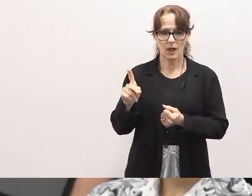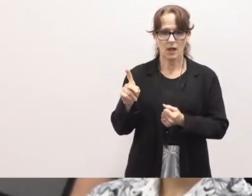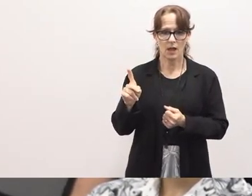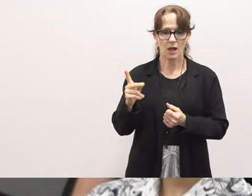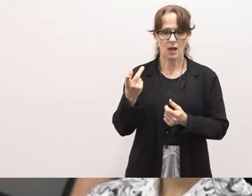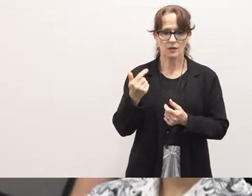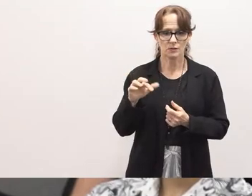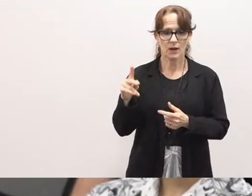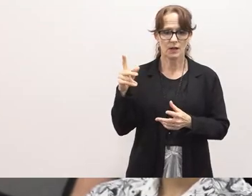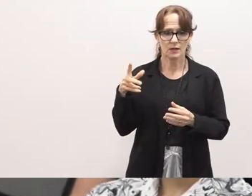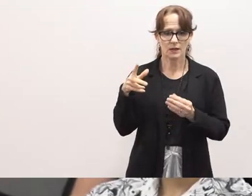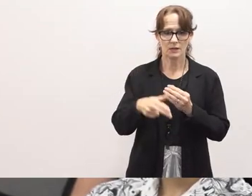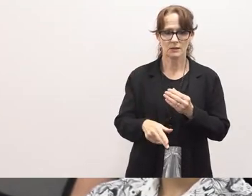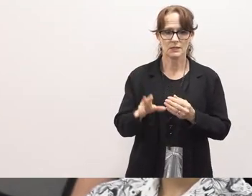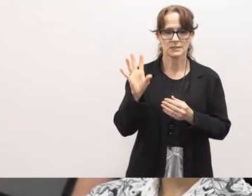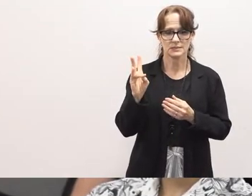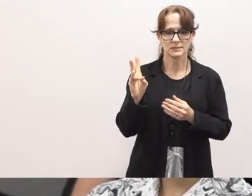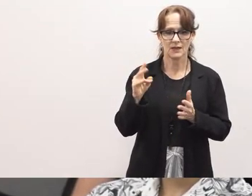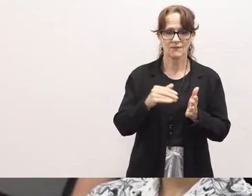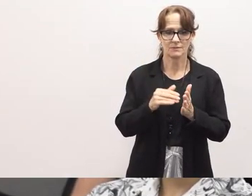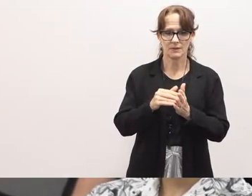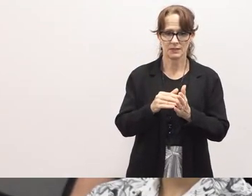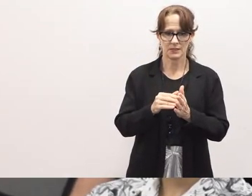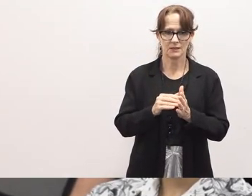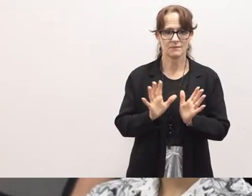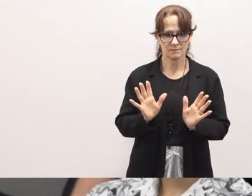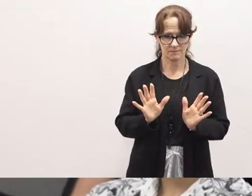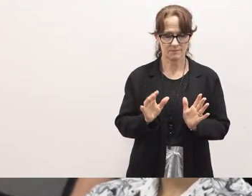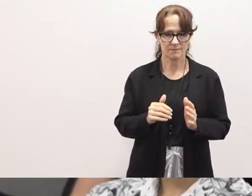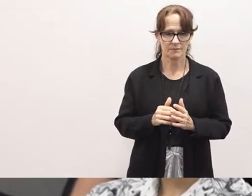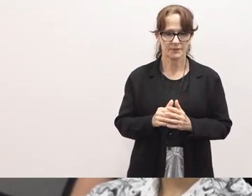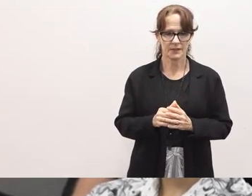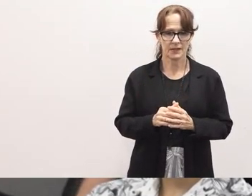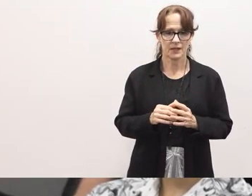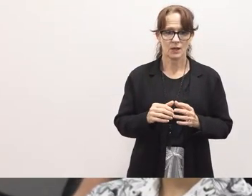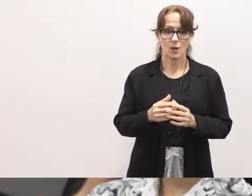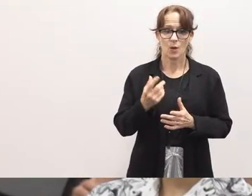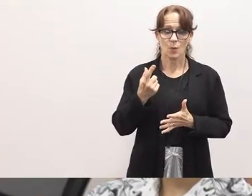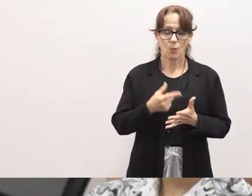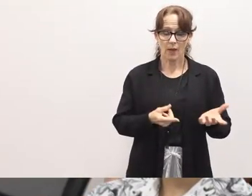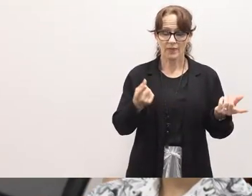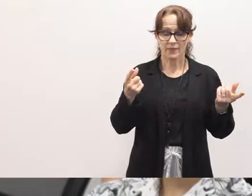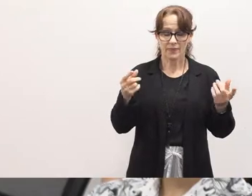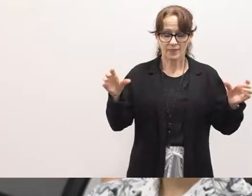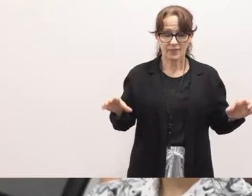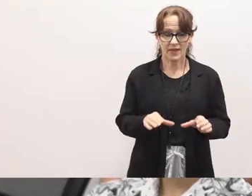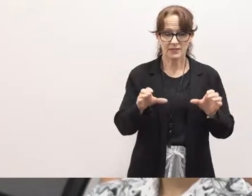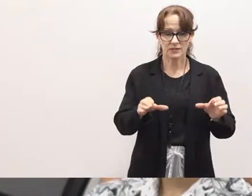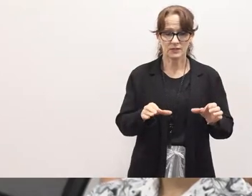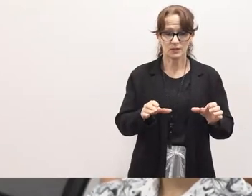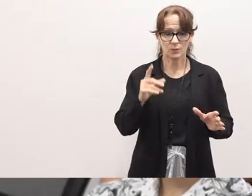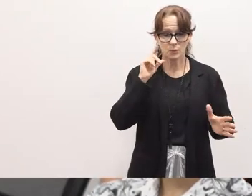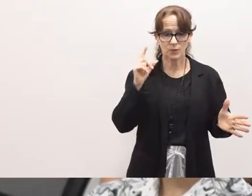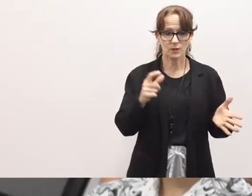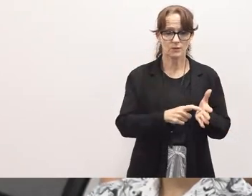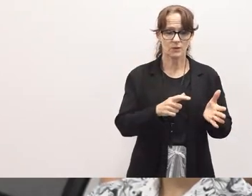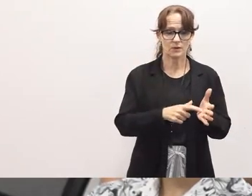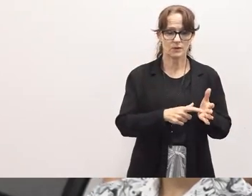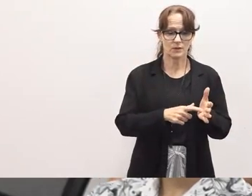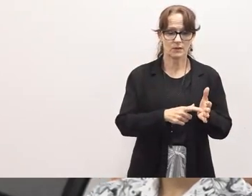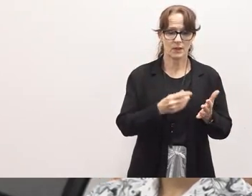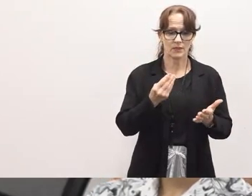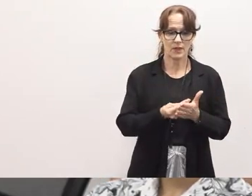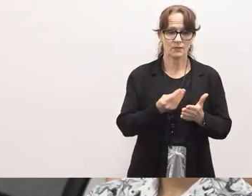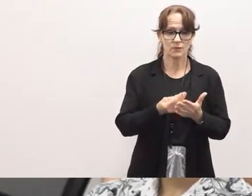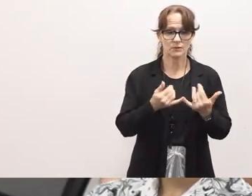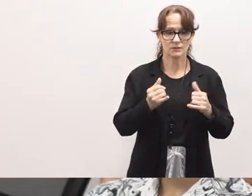cut about, I think, $7 million. And so what that does as we close our books is we're able to recognize that that revenue is still in